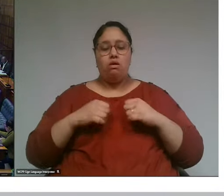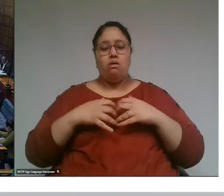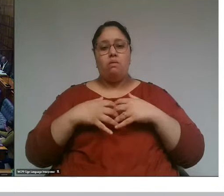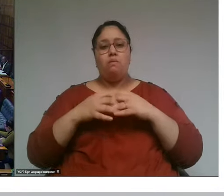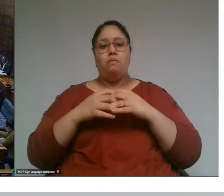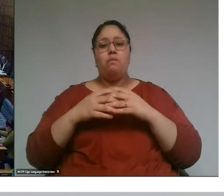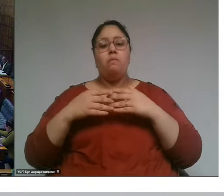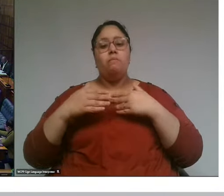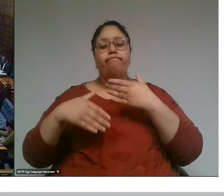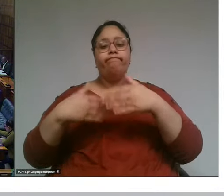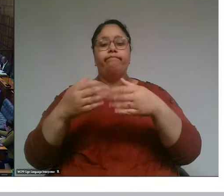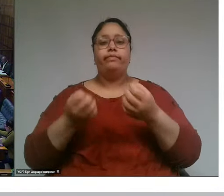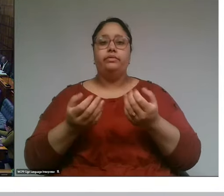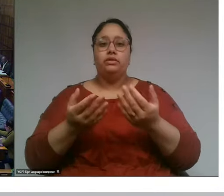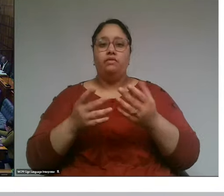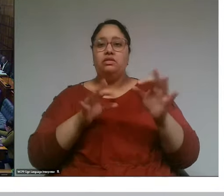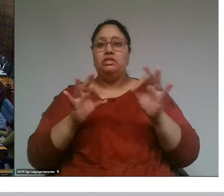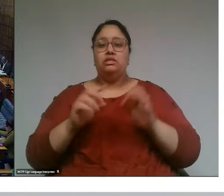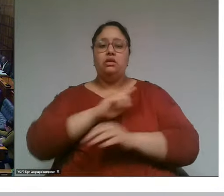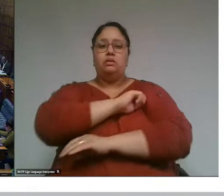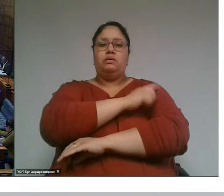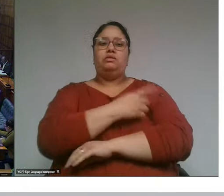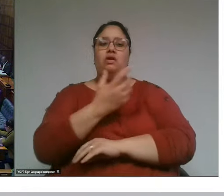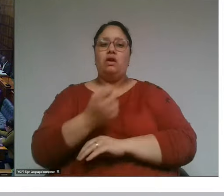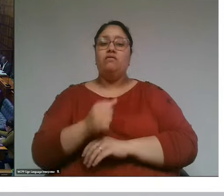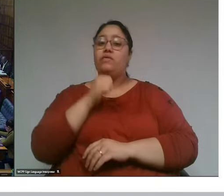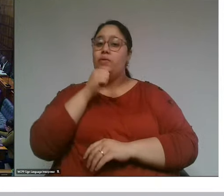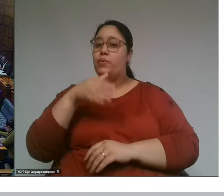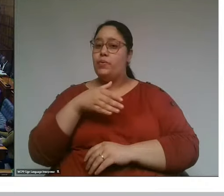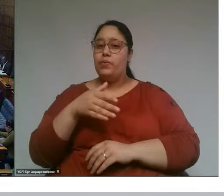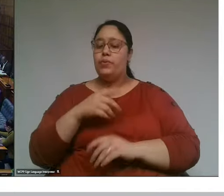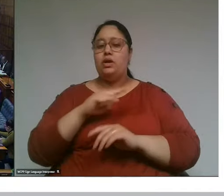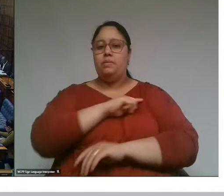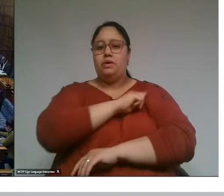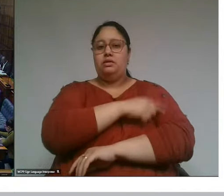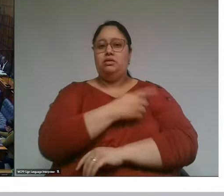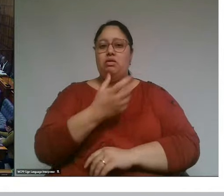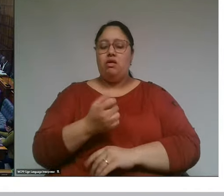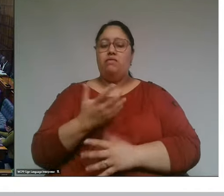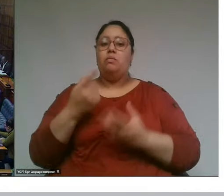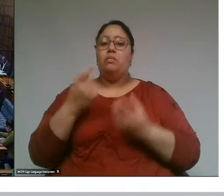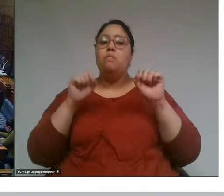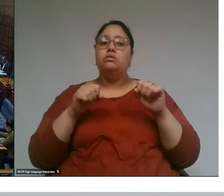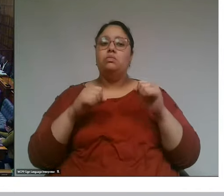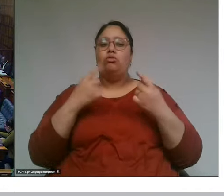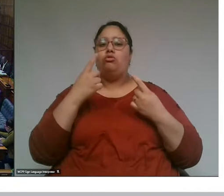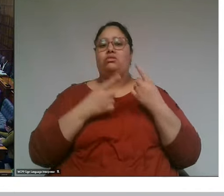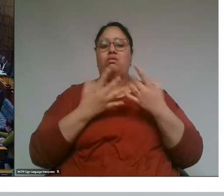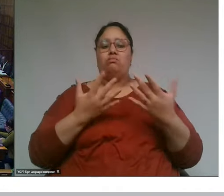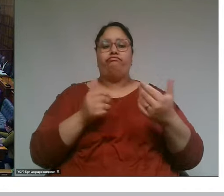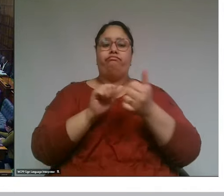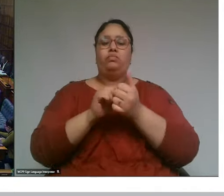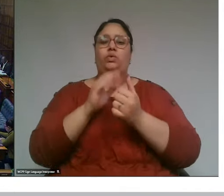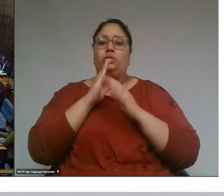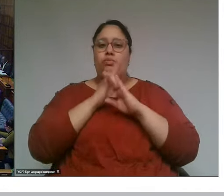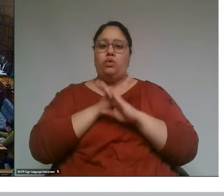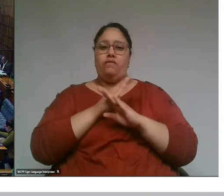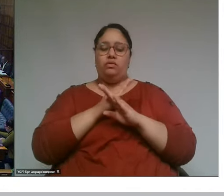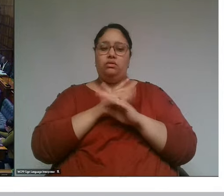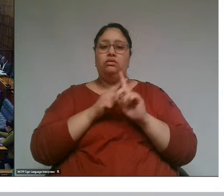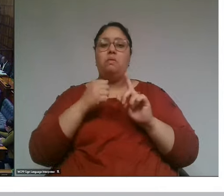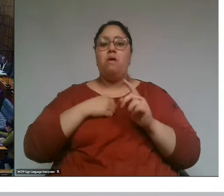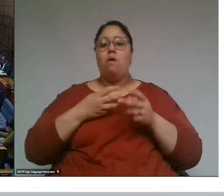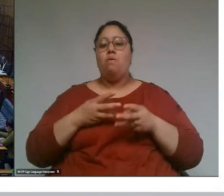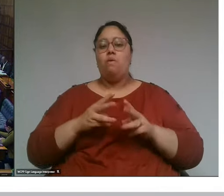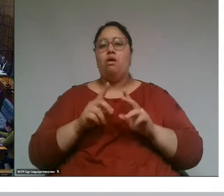service is there capacity and if there is incapacity is it maybe possible to consider partnering with private so I think this my way